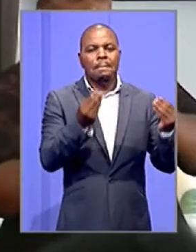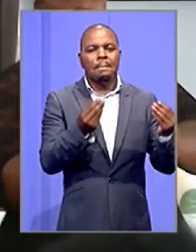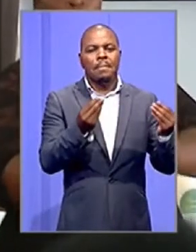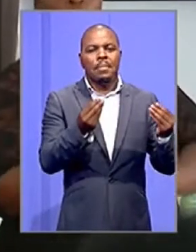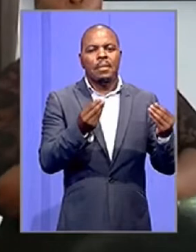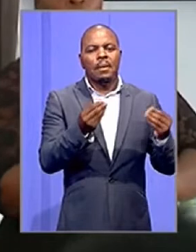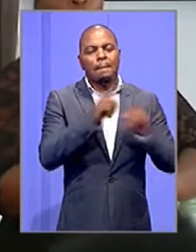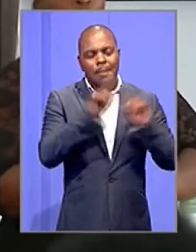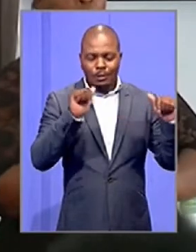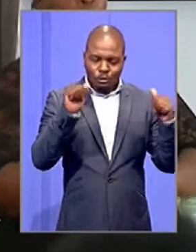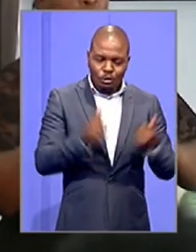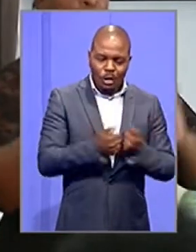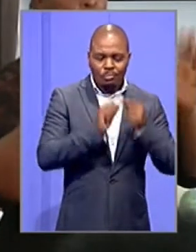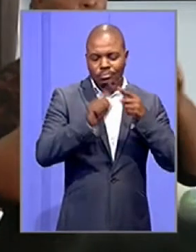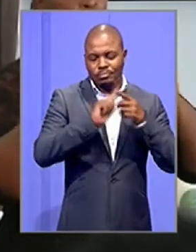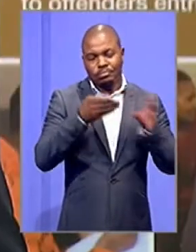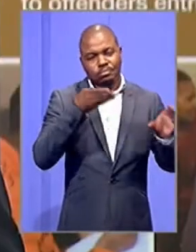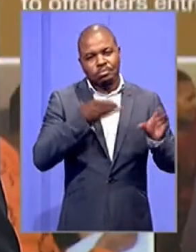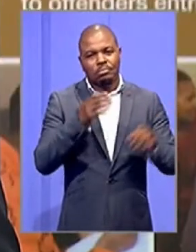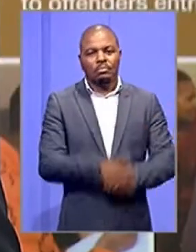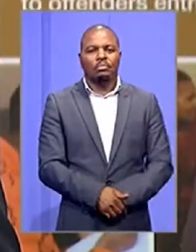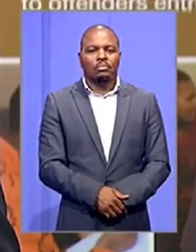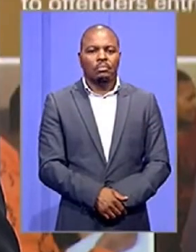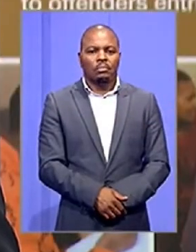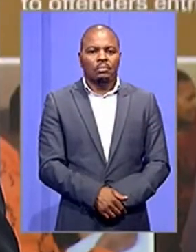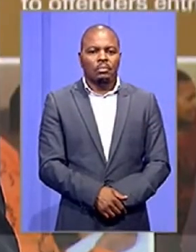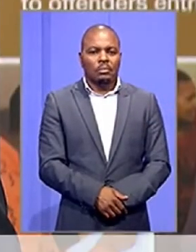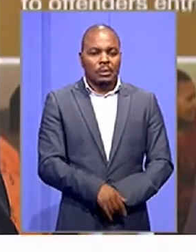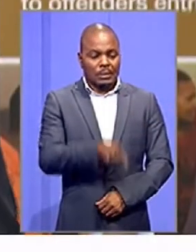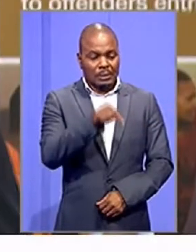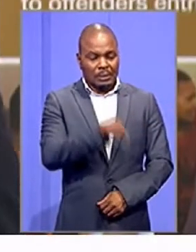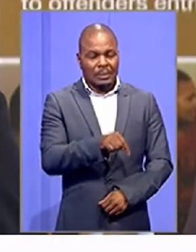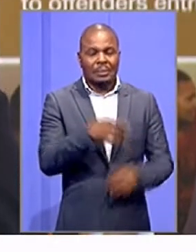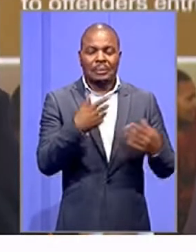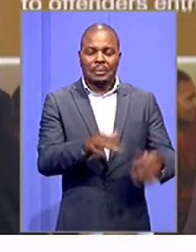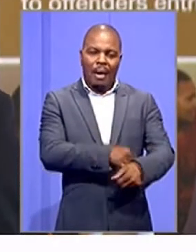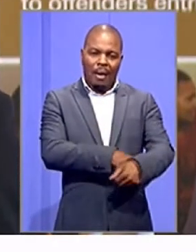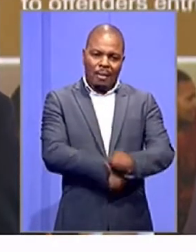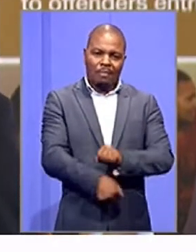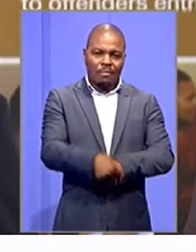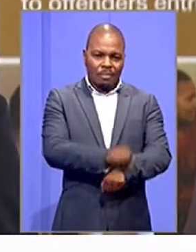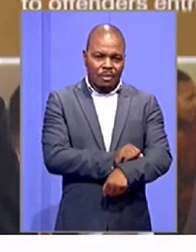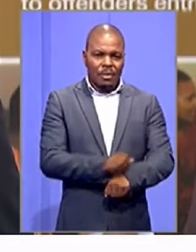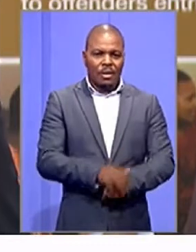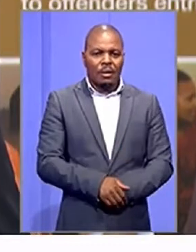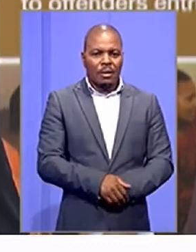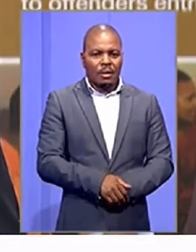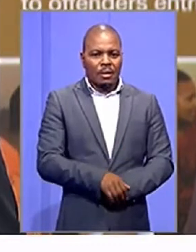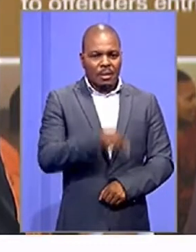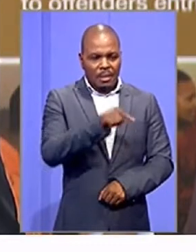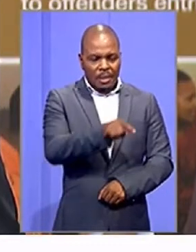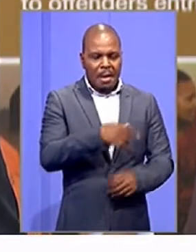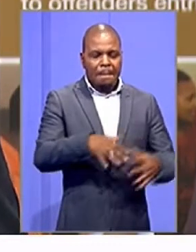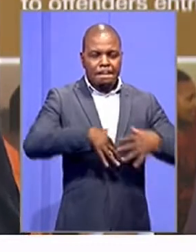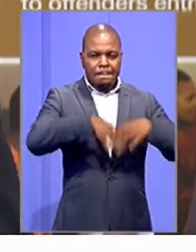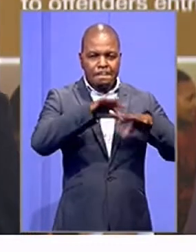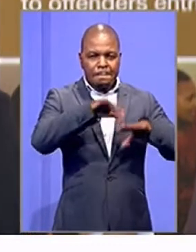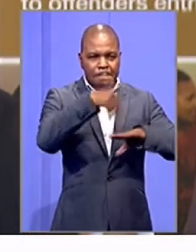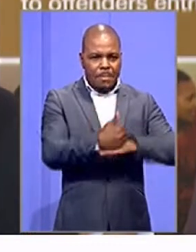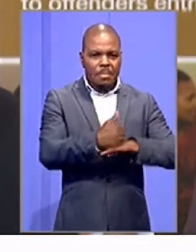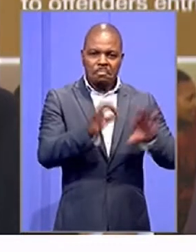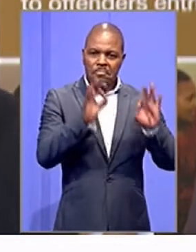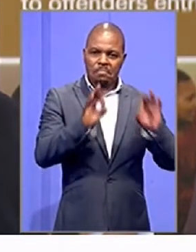le ditlhotlho tsa go fapa-fapana. This was worth the effort. They have laid a firm foundation for their